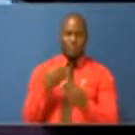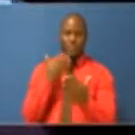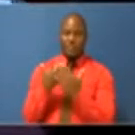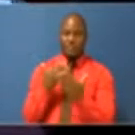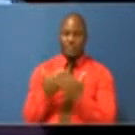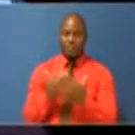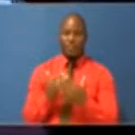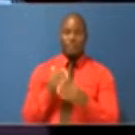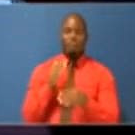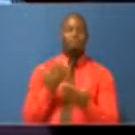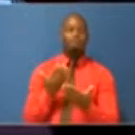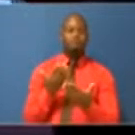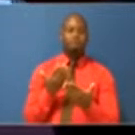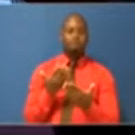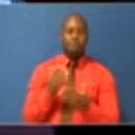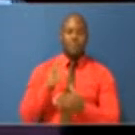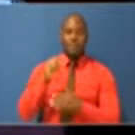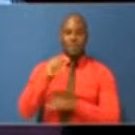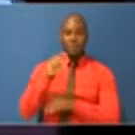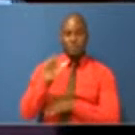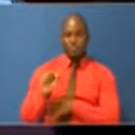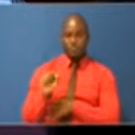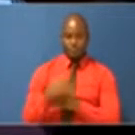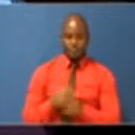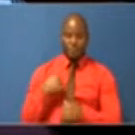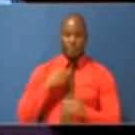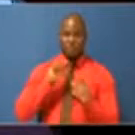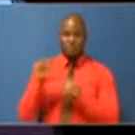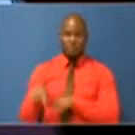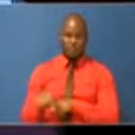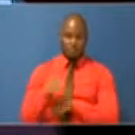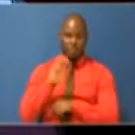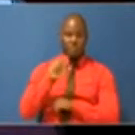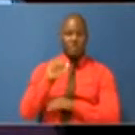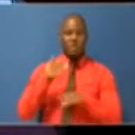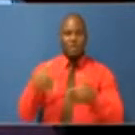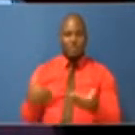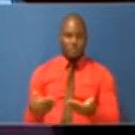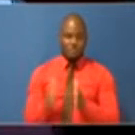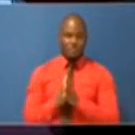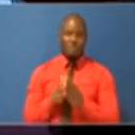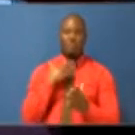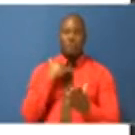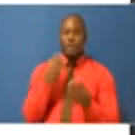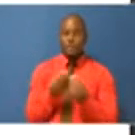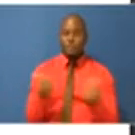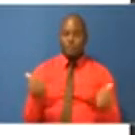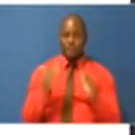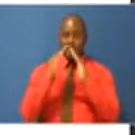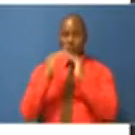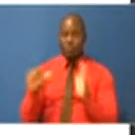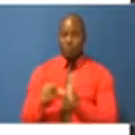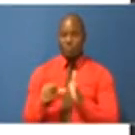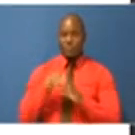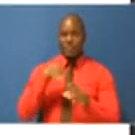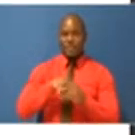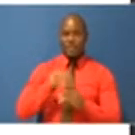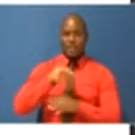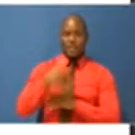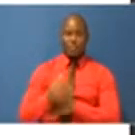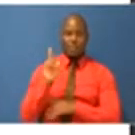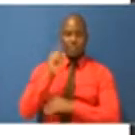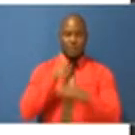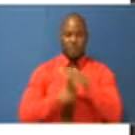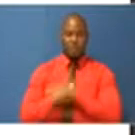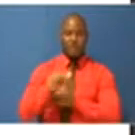you thank you so much uh mr growl now we come to you mr yamamu how do you seek to fix the housing crisis in the capital under